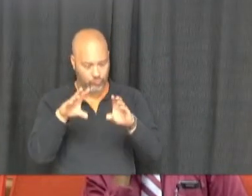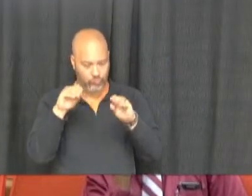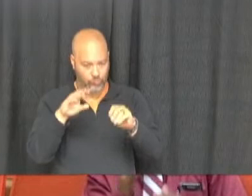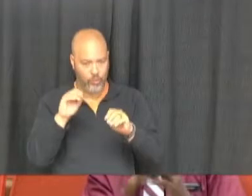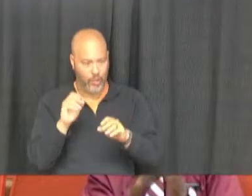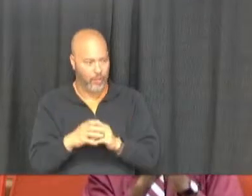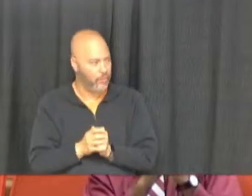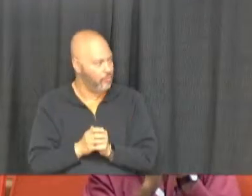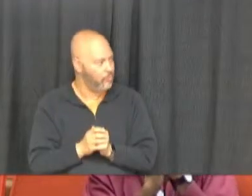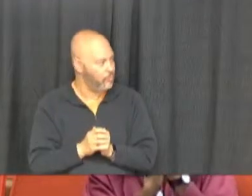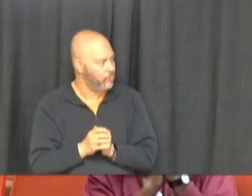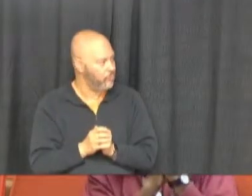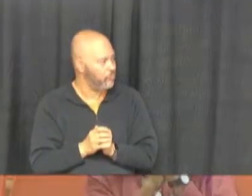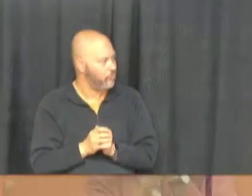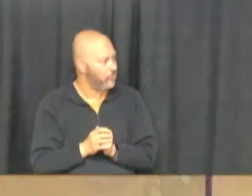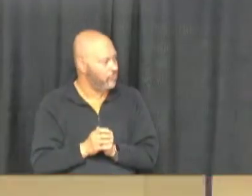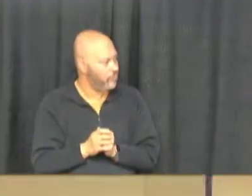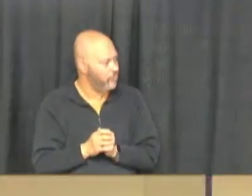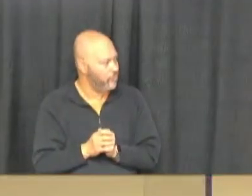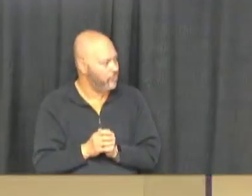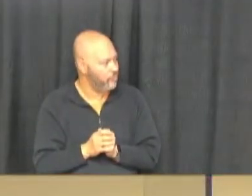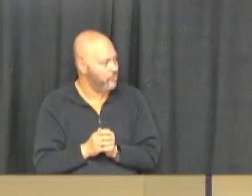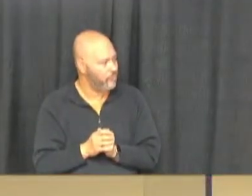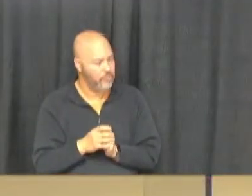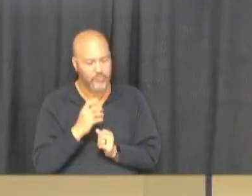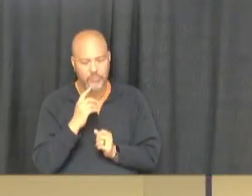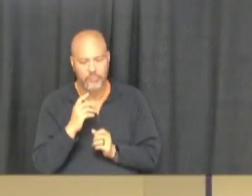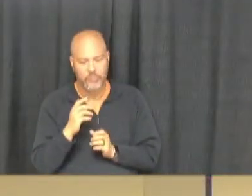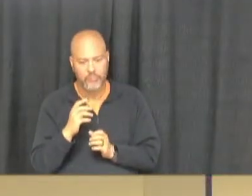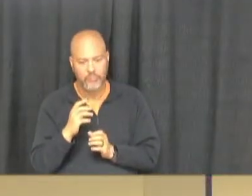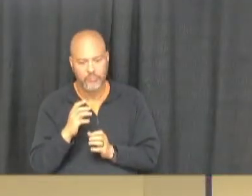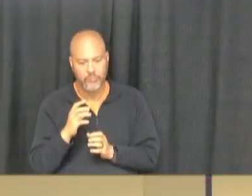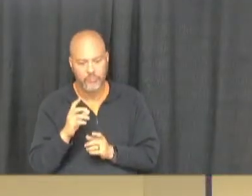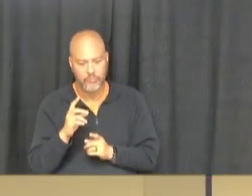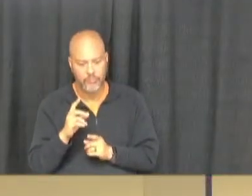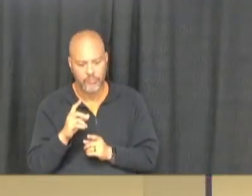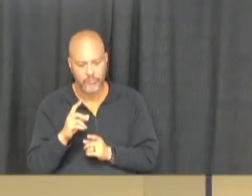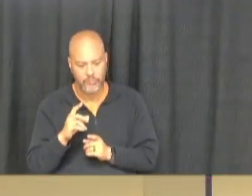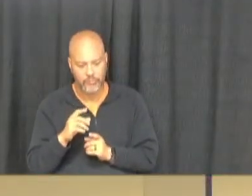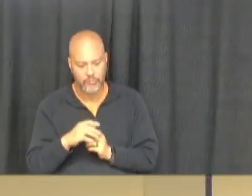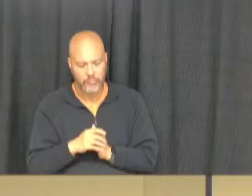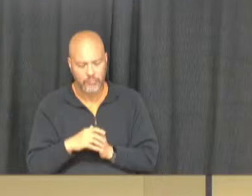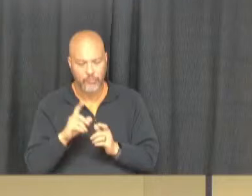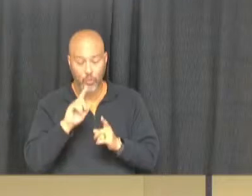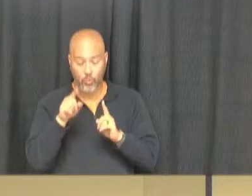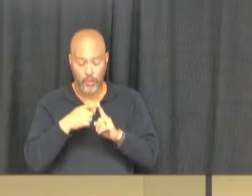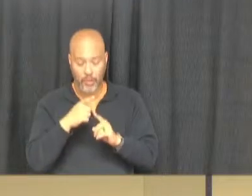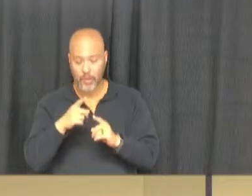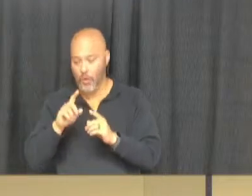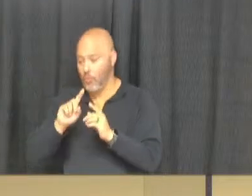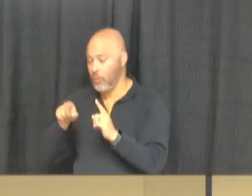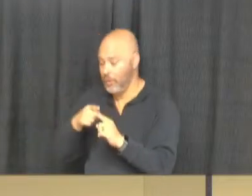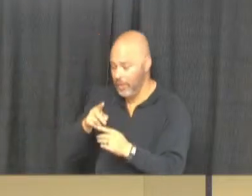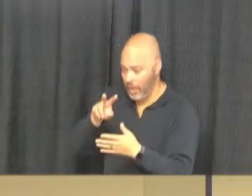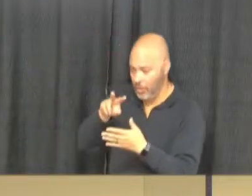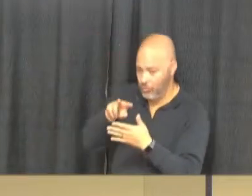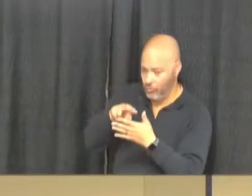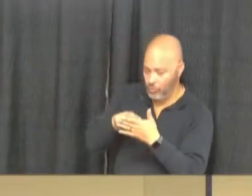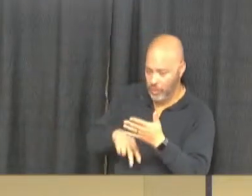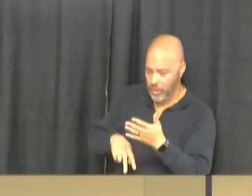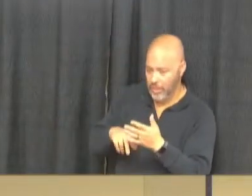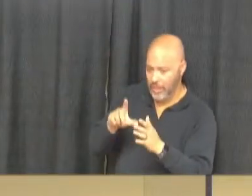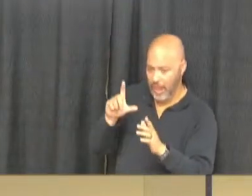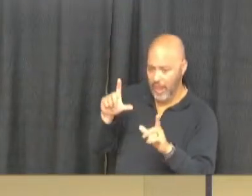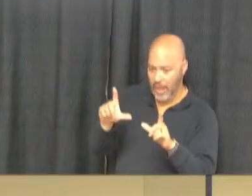that volume. Yes. Okay. And whenever they read the license plate, how will that be different from an